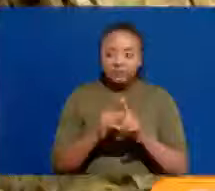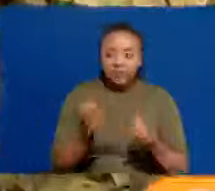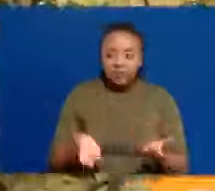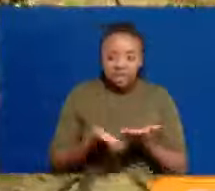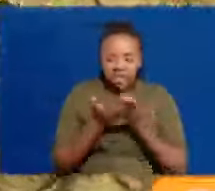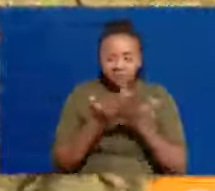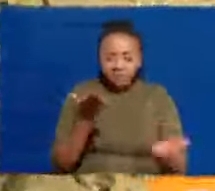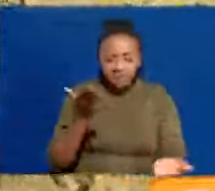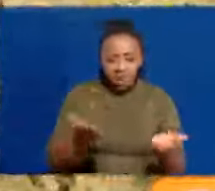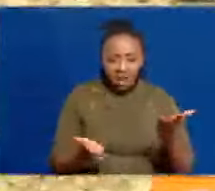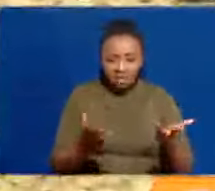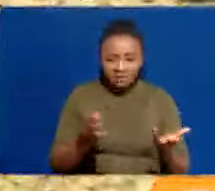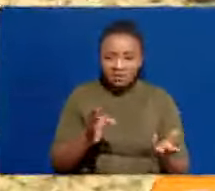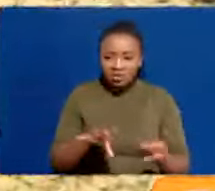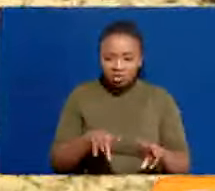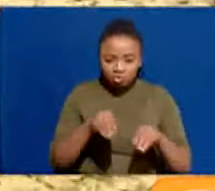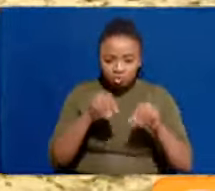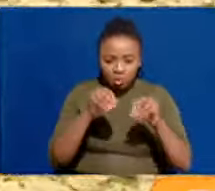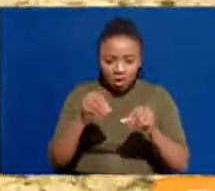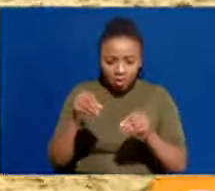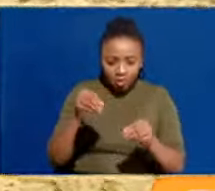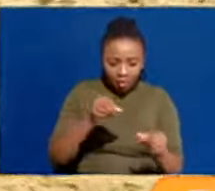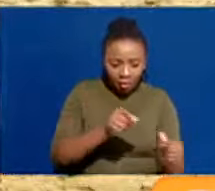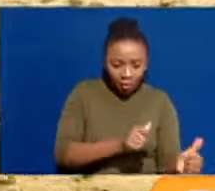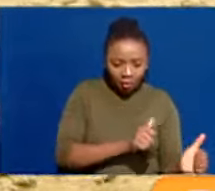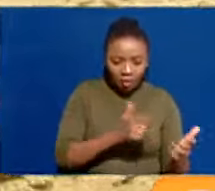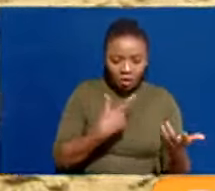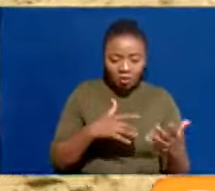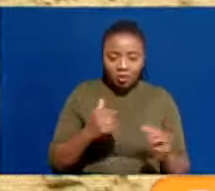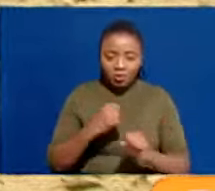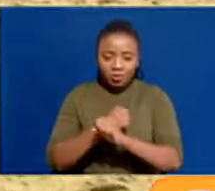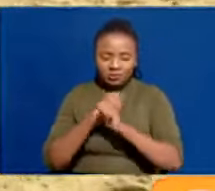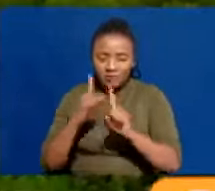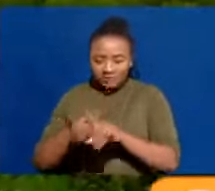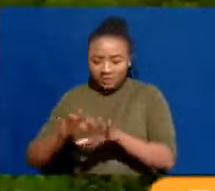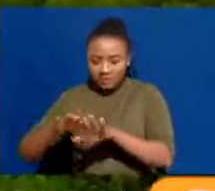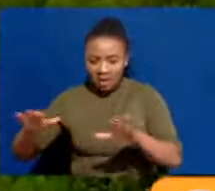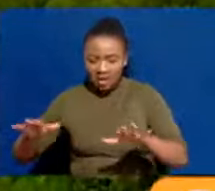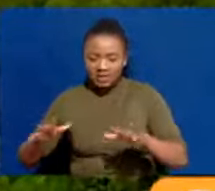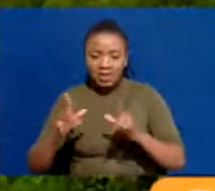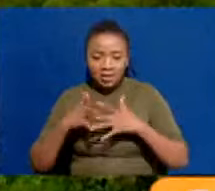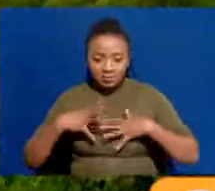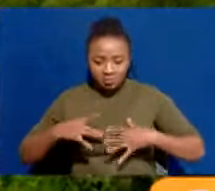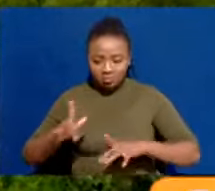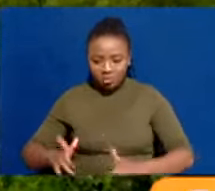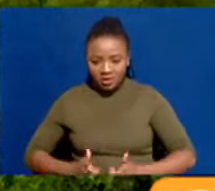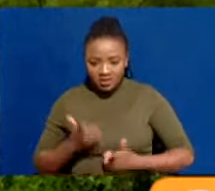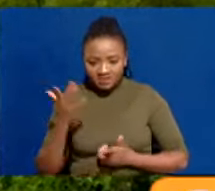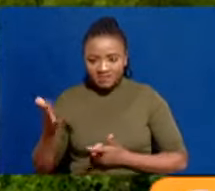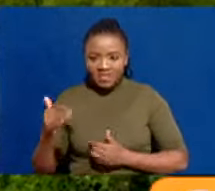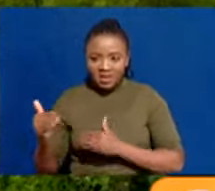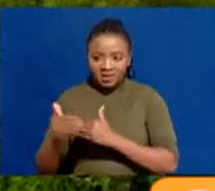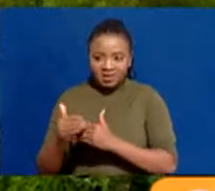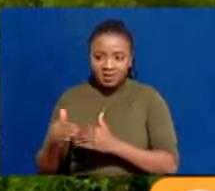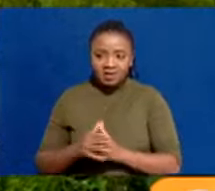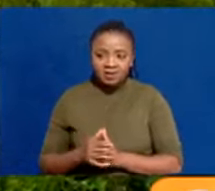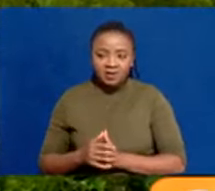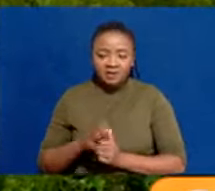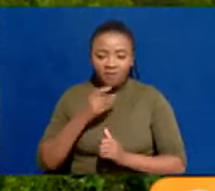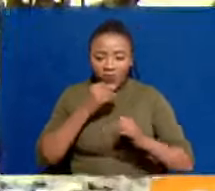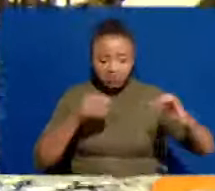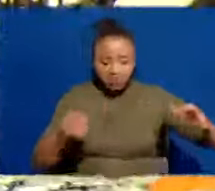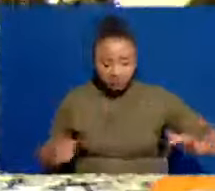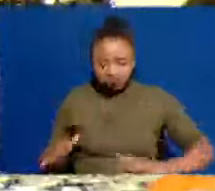shorelines, preventing erosion and protecting the land, and by extension, the people who live along the shoreline from waves